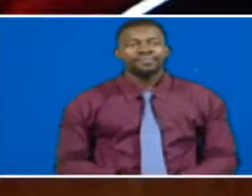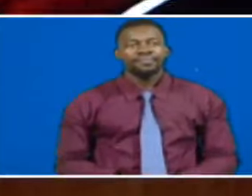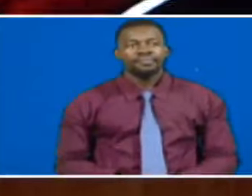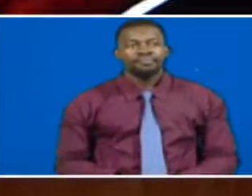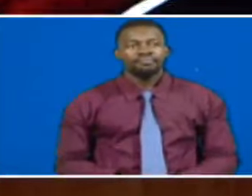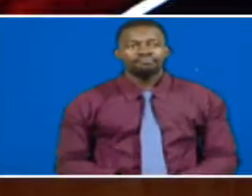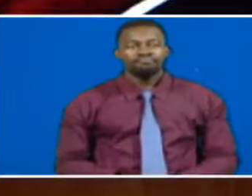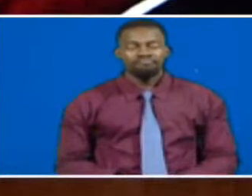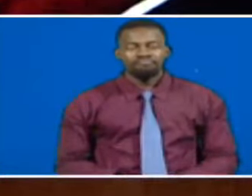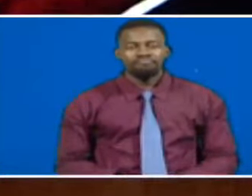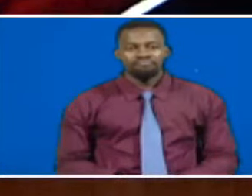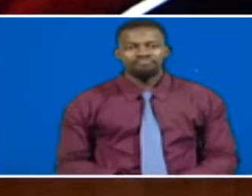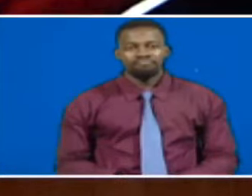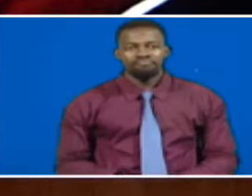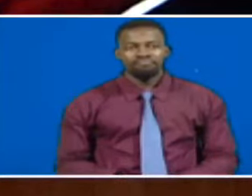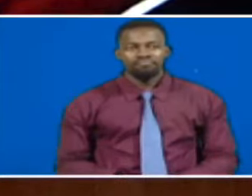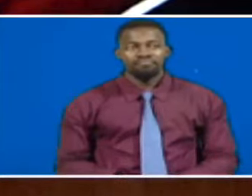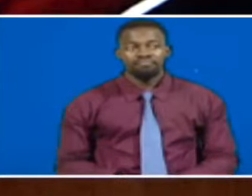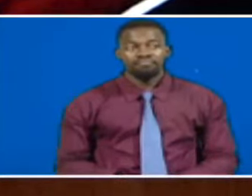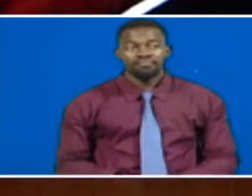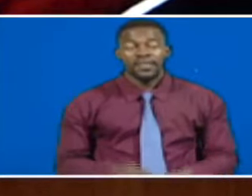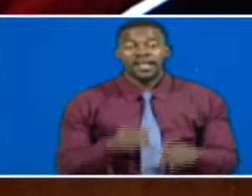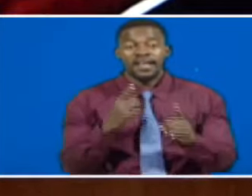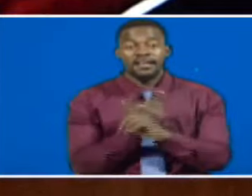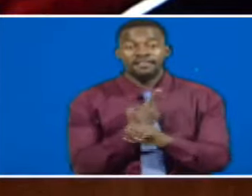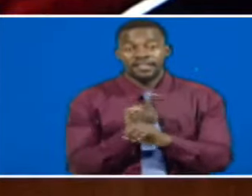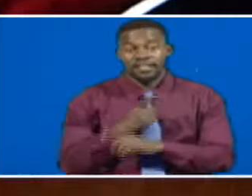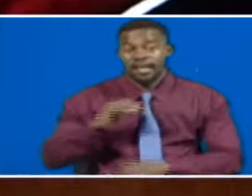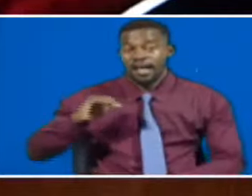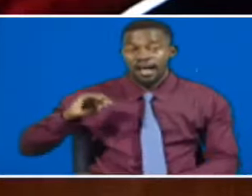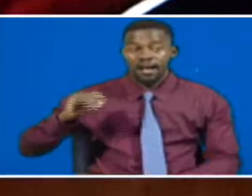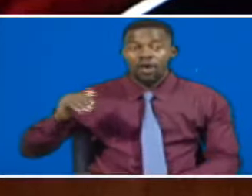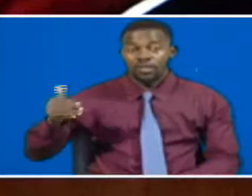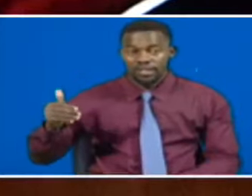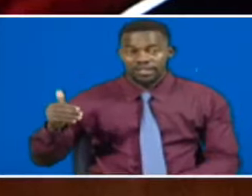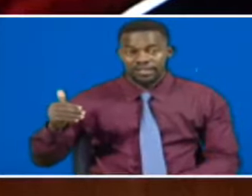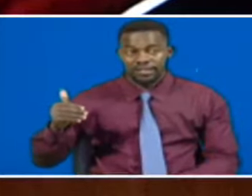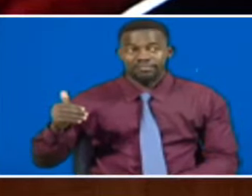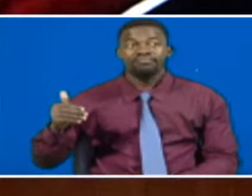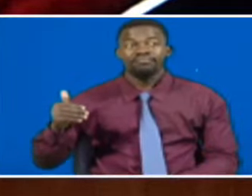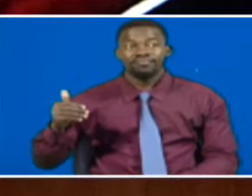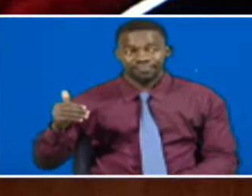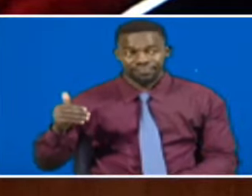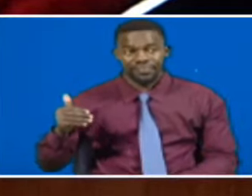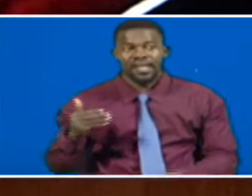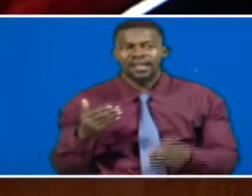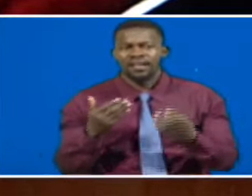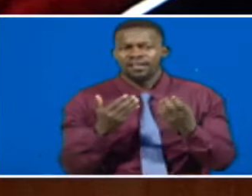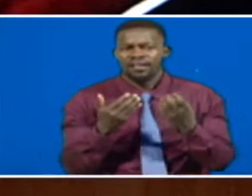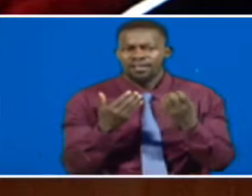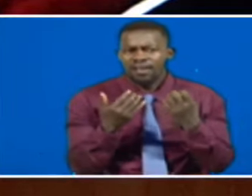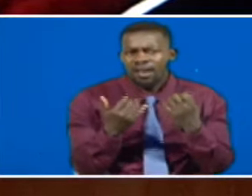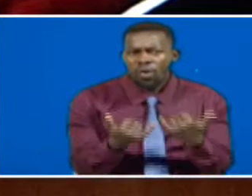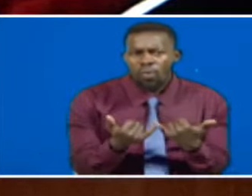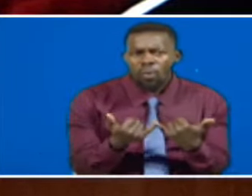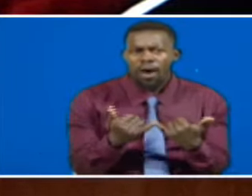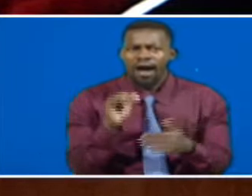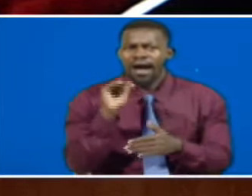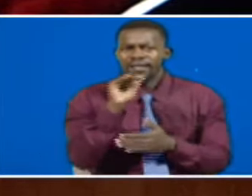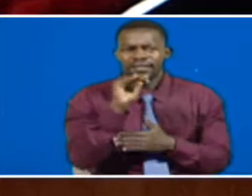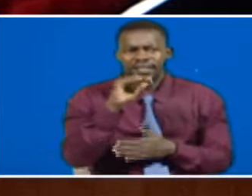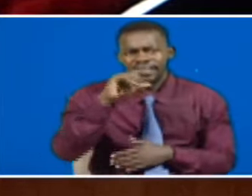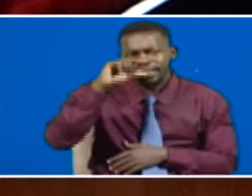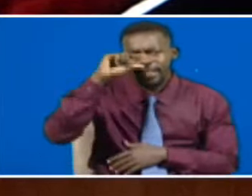Still on the health crisis, clergy drone from different counties have said the impasse between the healthcare givers and the government